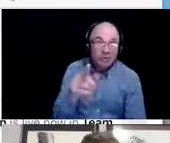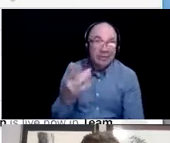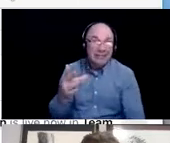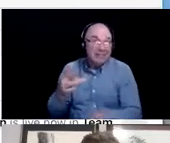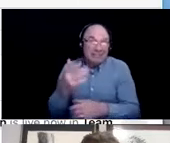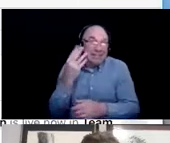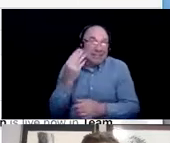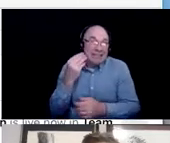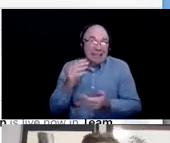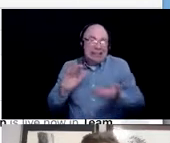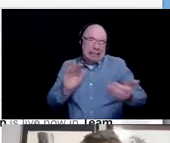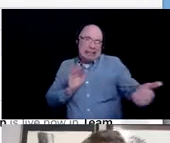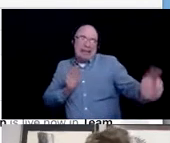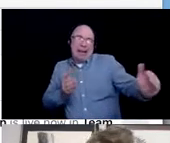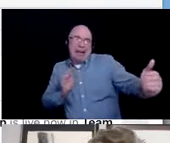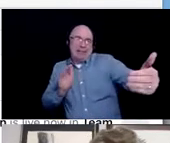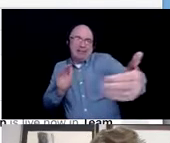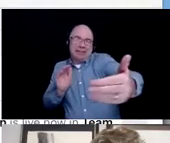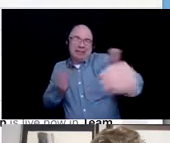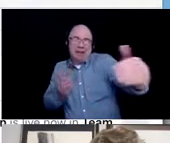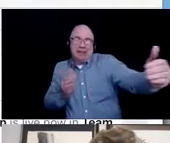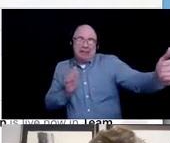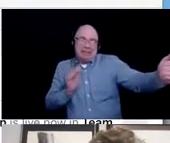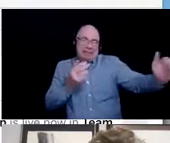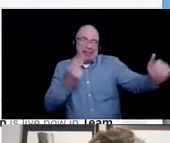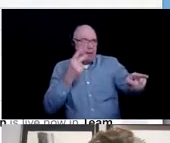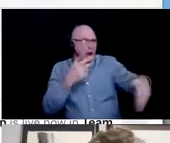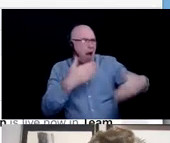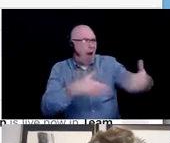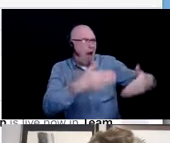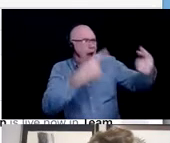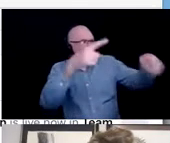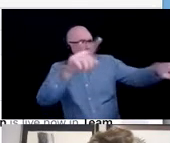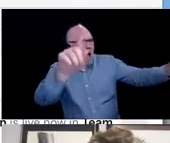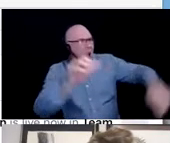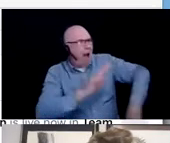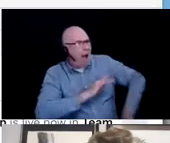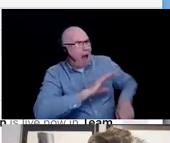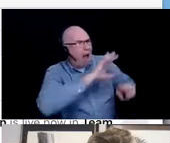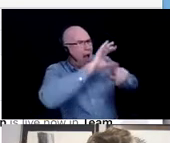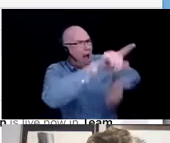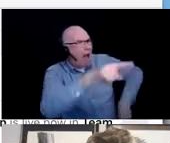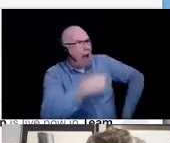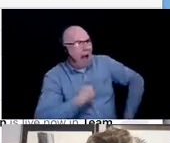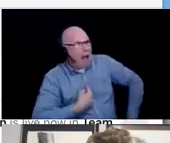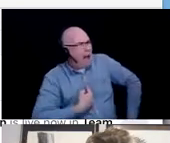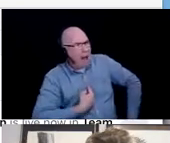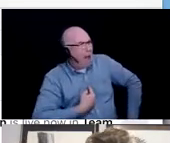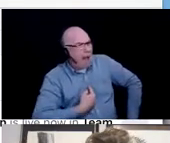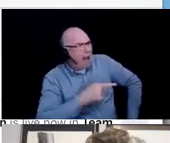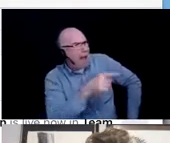you've compared yourself to others, or you've seen someone else succeed really fast, and you feel